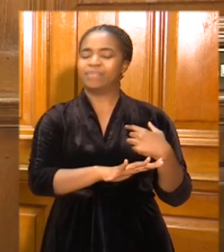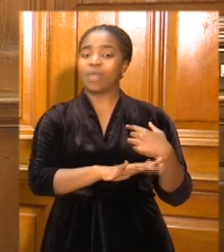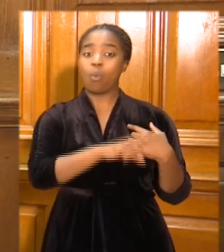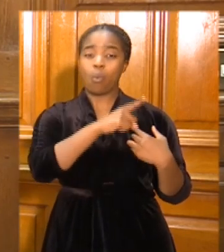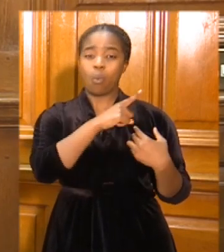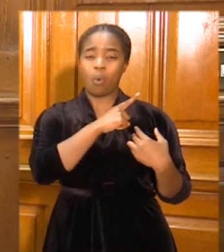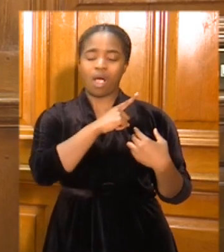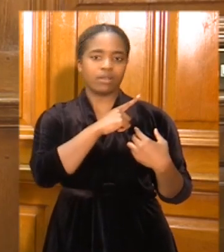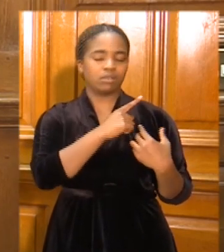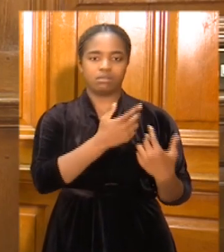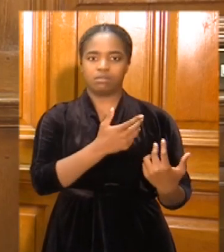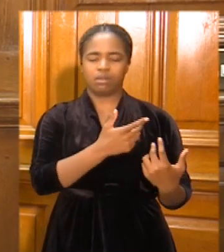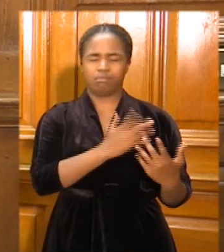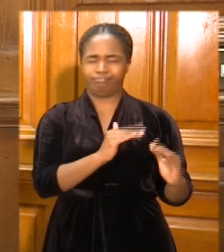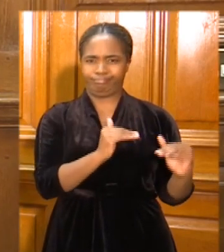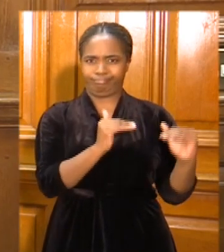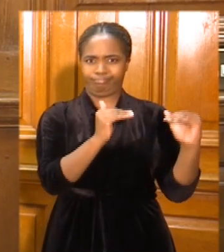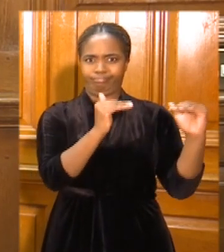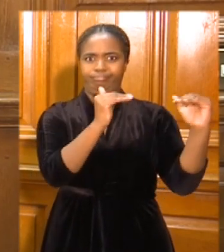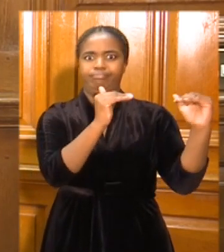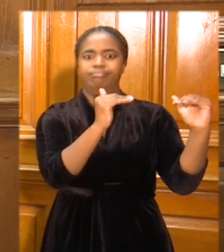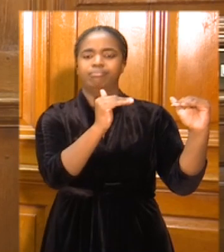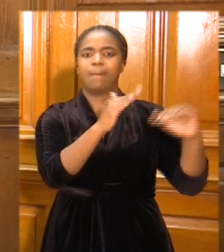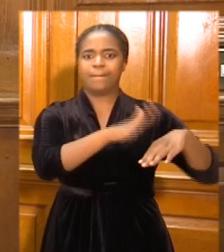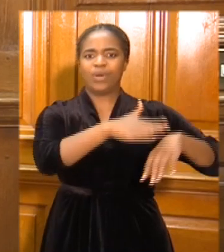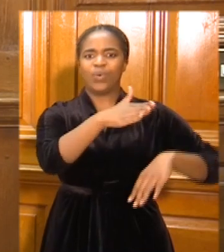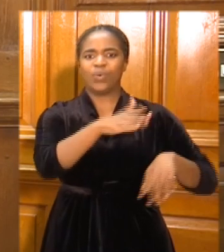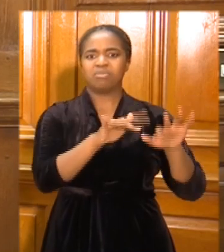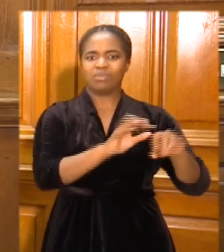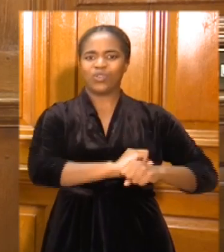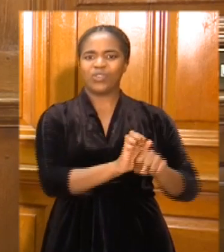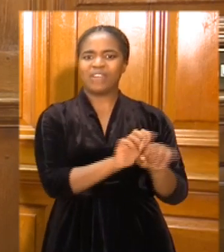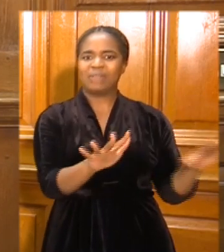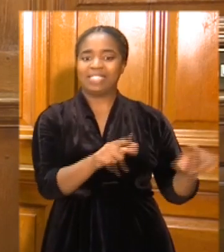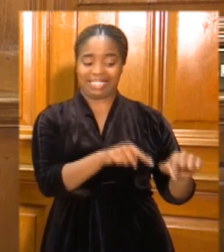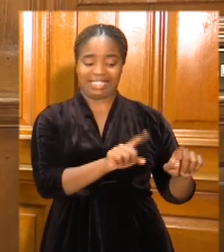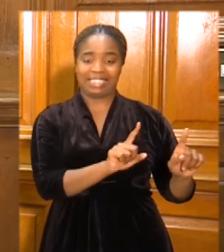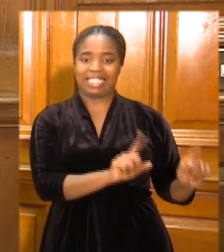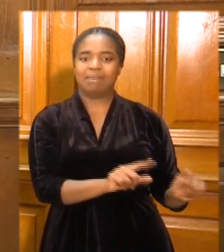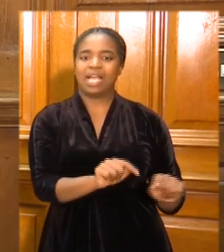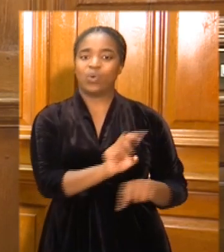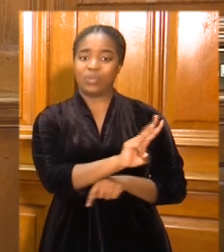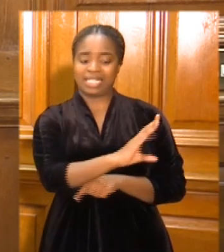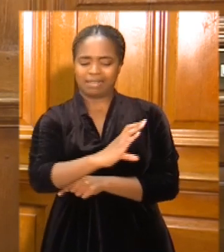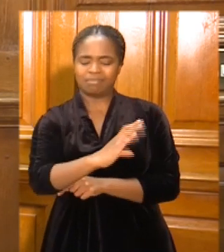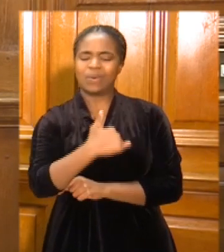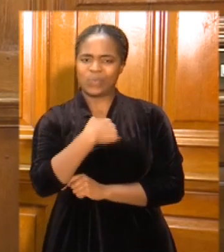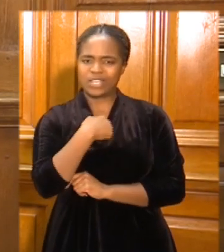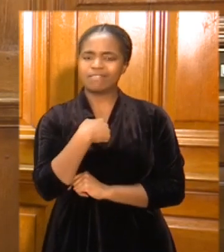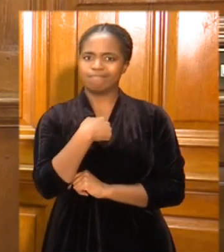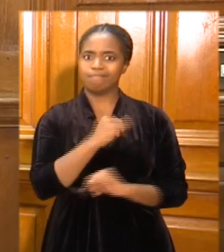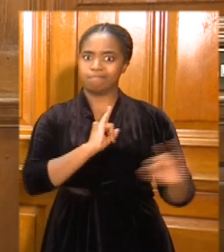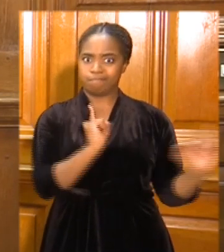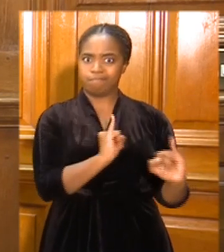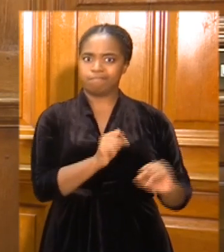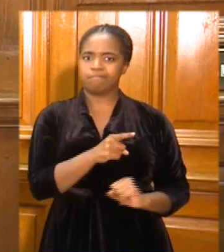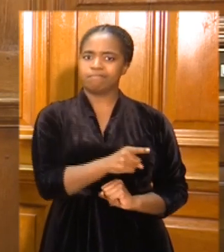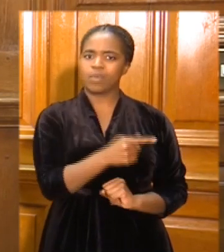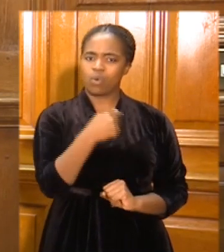more than half the total infections in the country. We are attending to this as a matter of